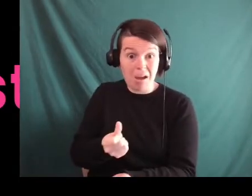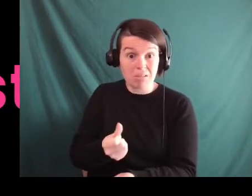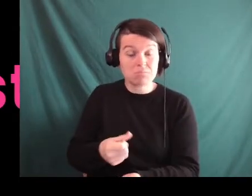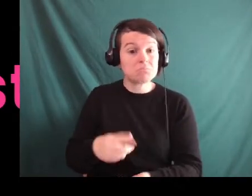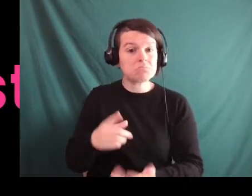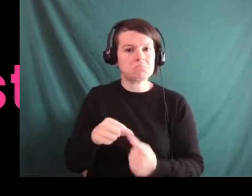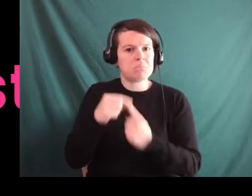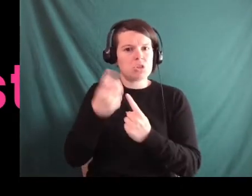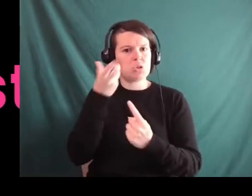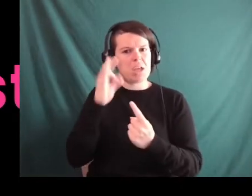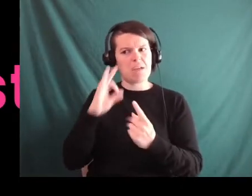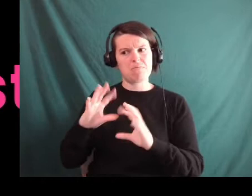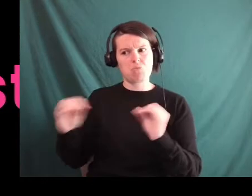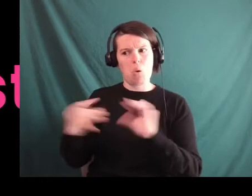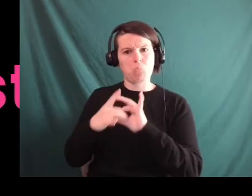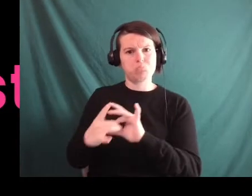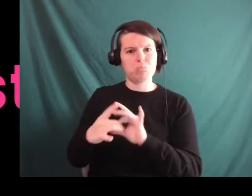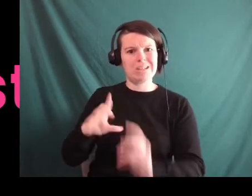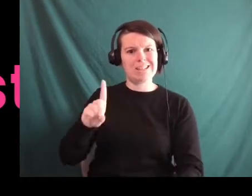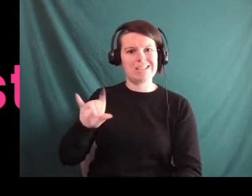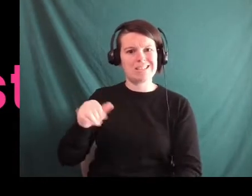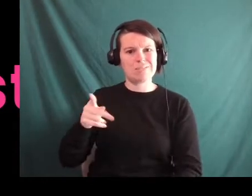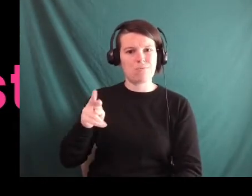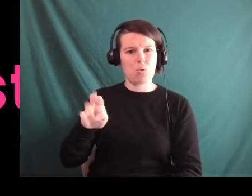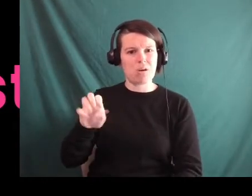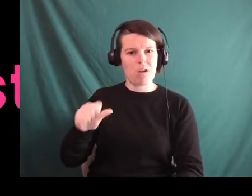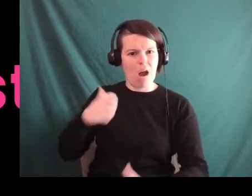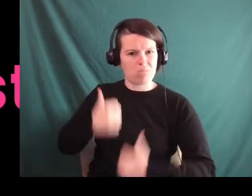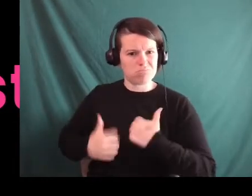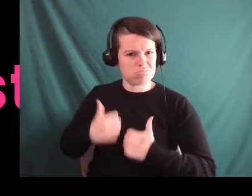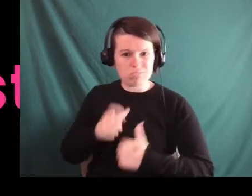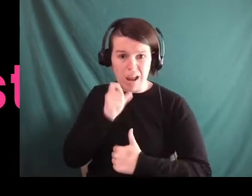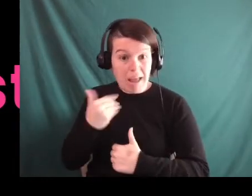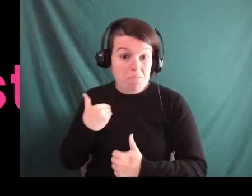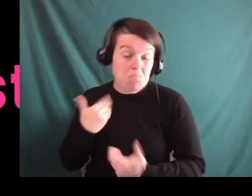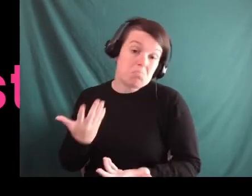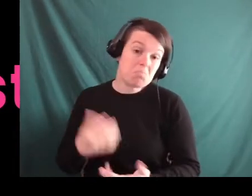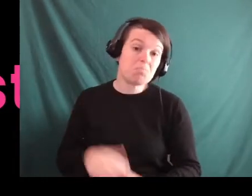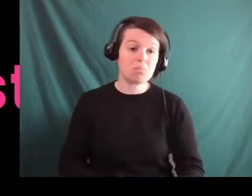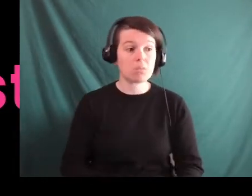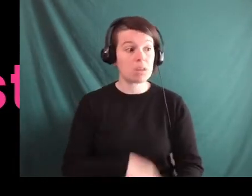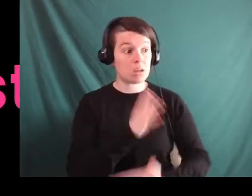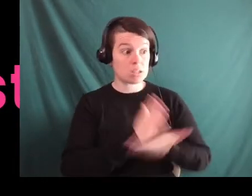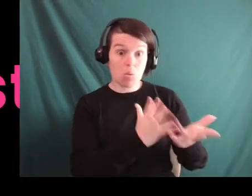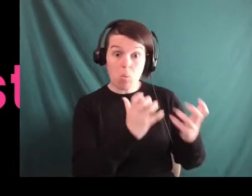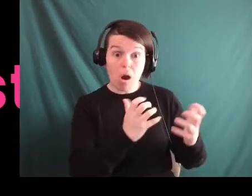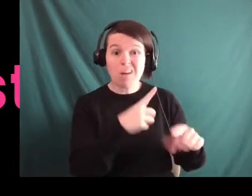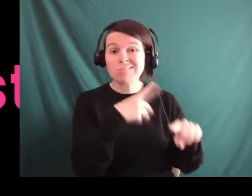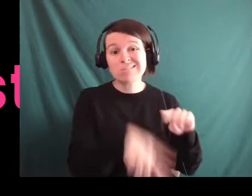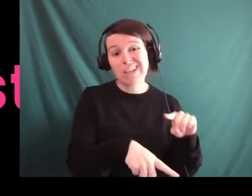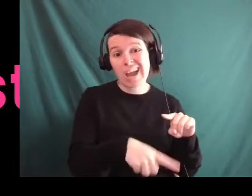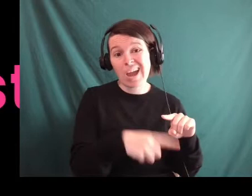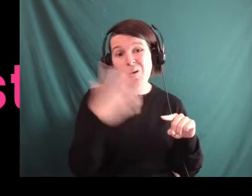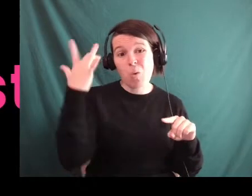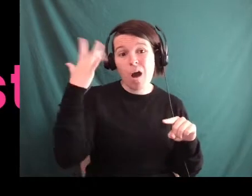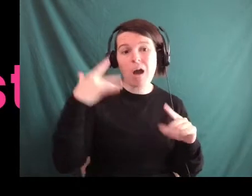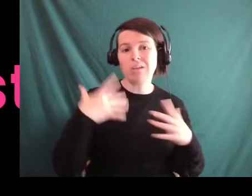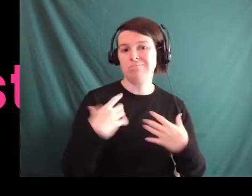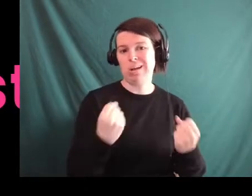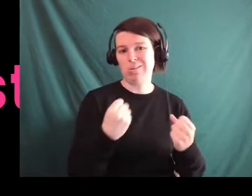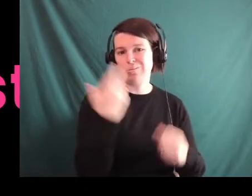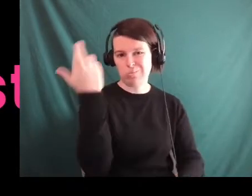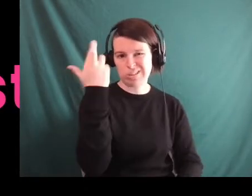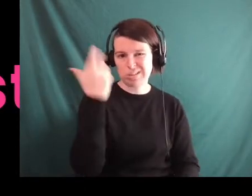have any gender dysphoria related to their chest. Some trans folks may want to bind but cannot due to health reasons. So in